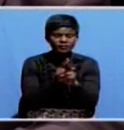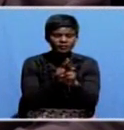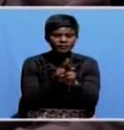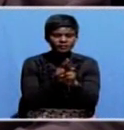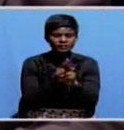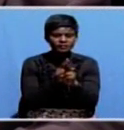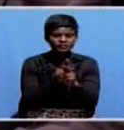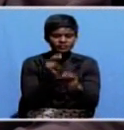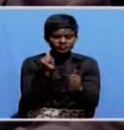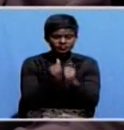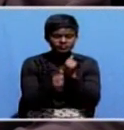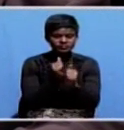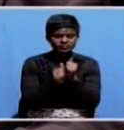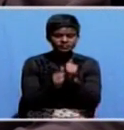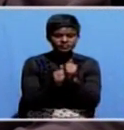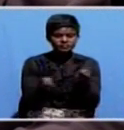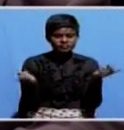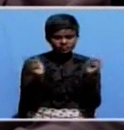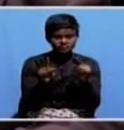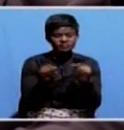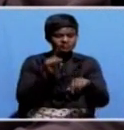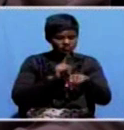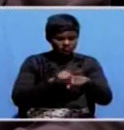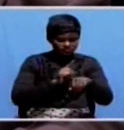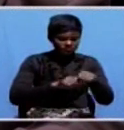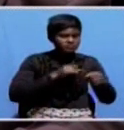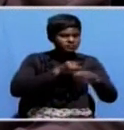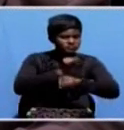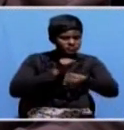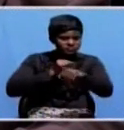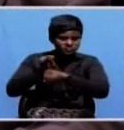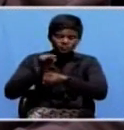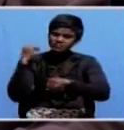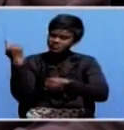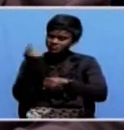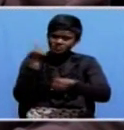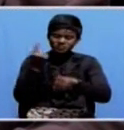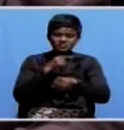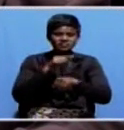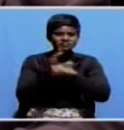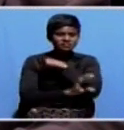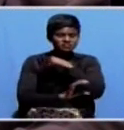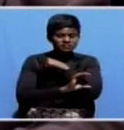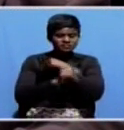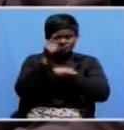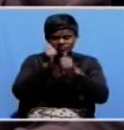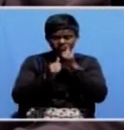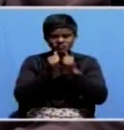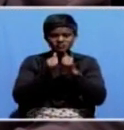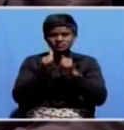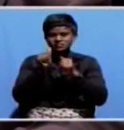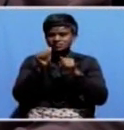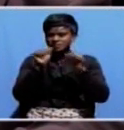individual. When he was being insulted all over the country because of the structural adjustment